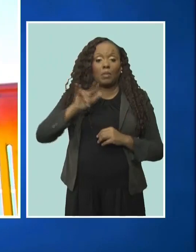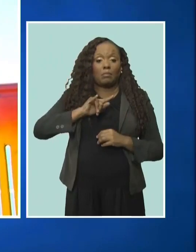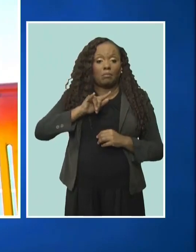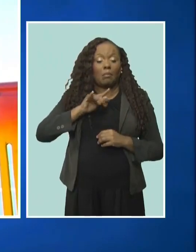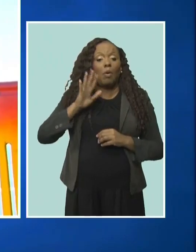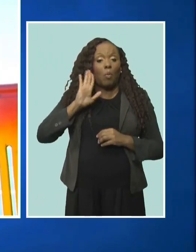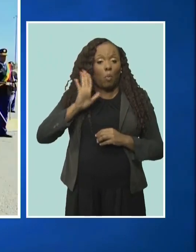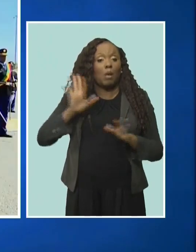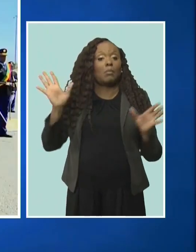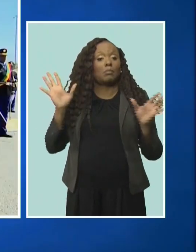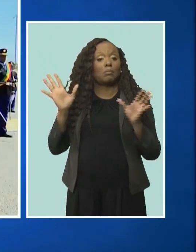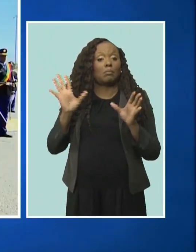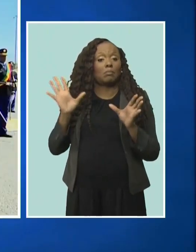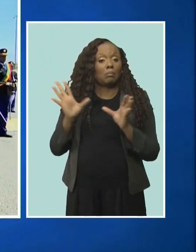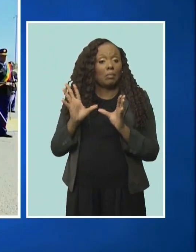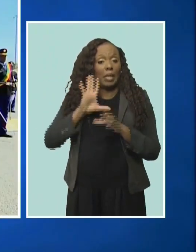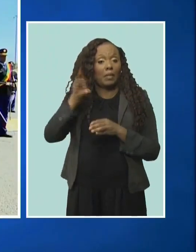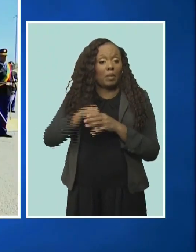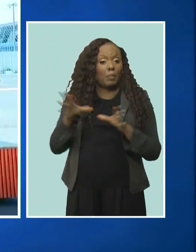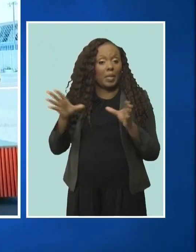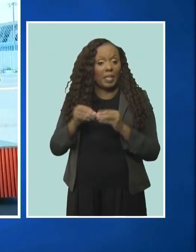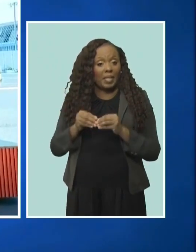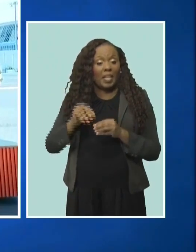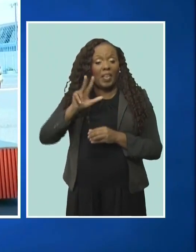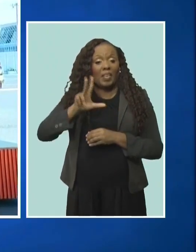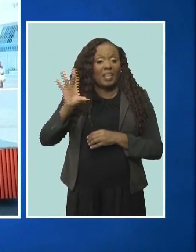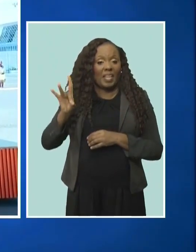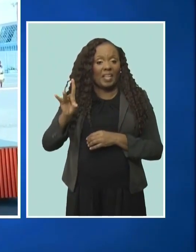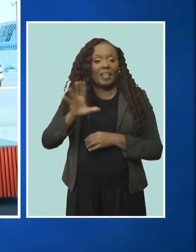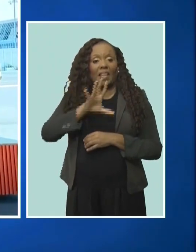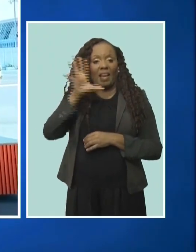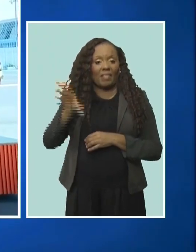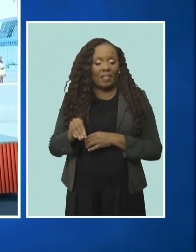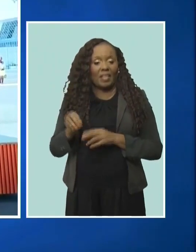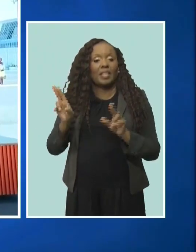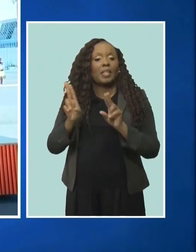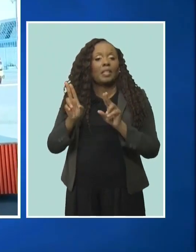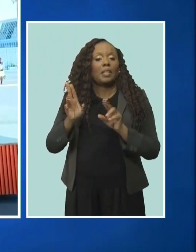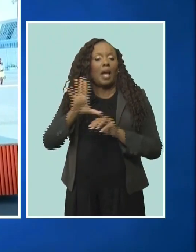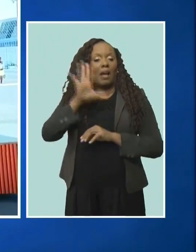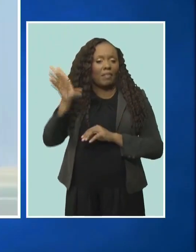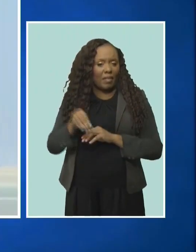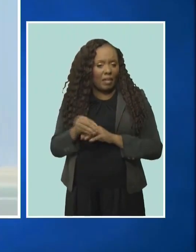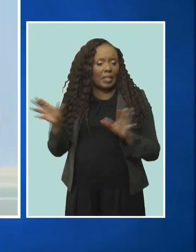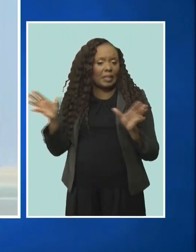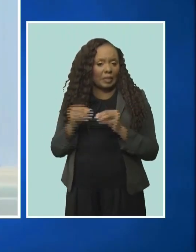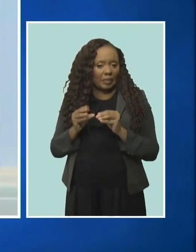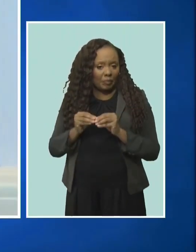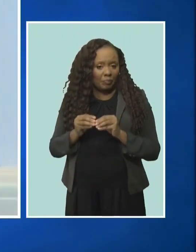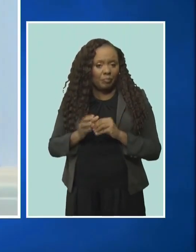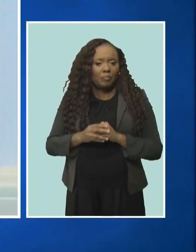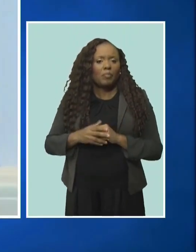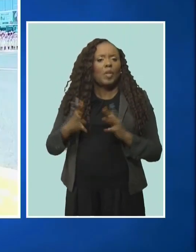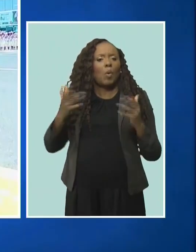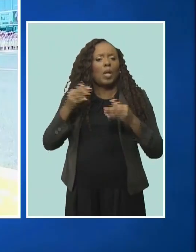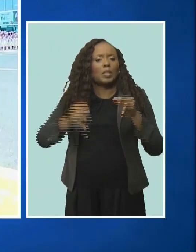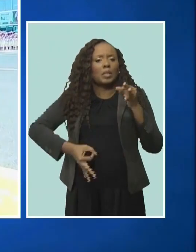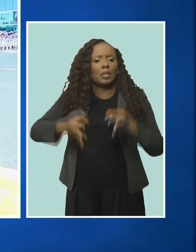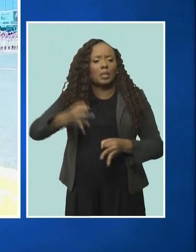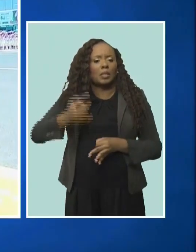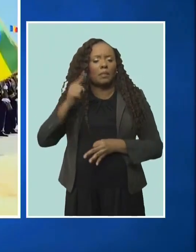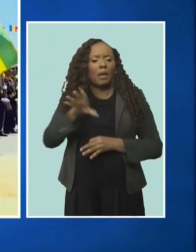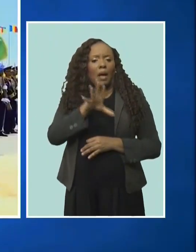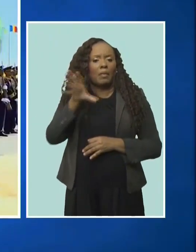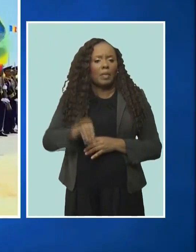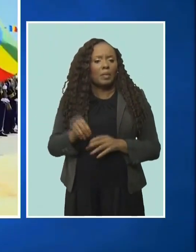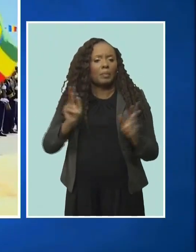Summit. The summit, which is themed Justice for Africans and People of African Descent Through Reparations, brings together heads